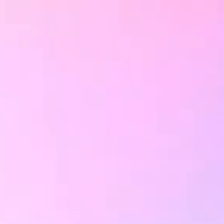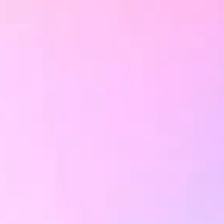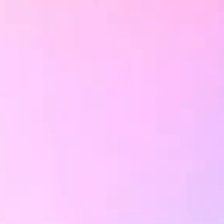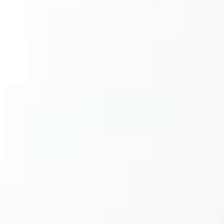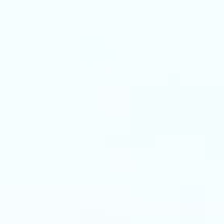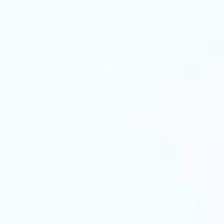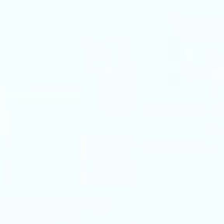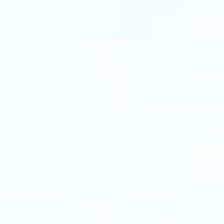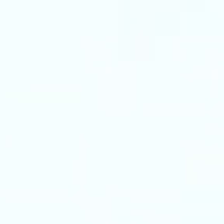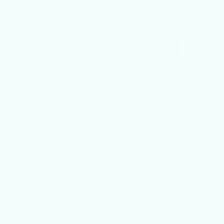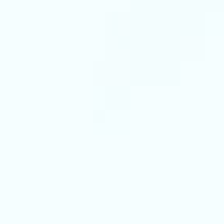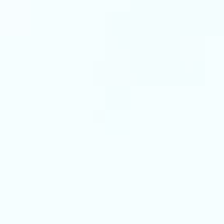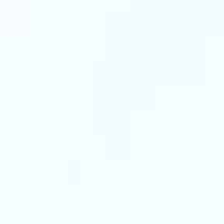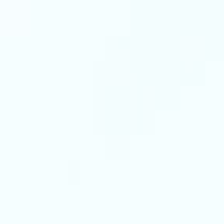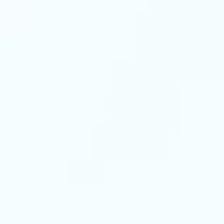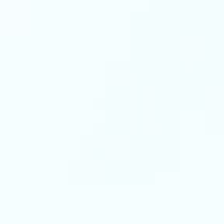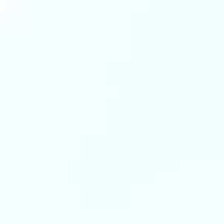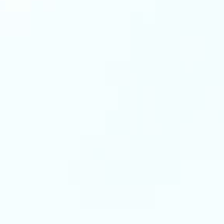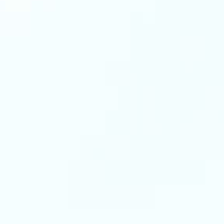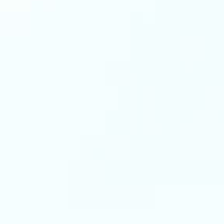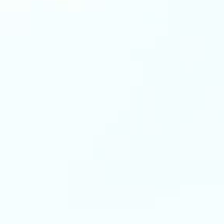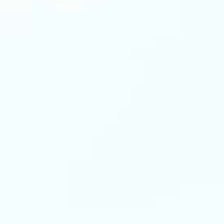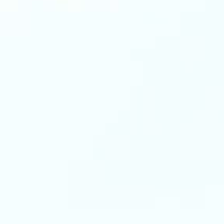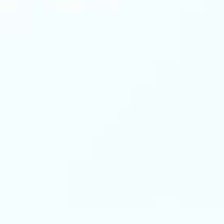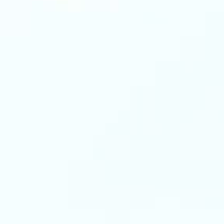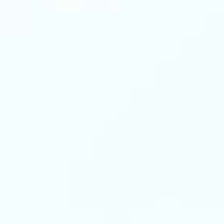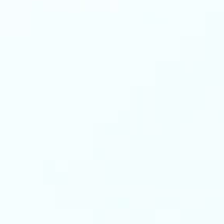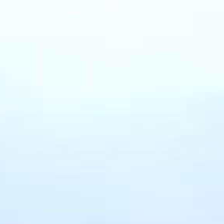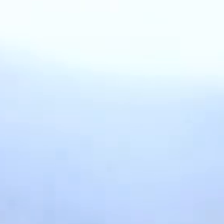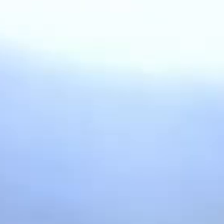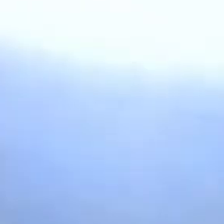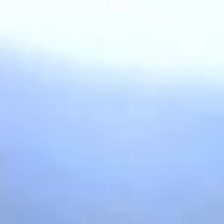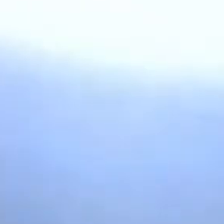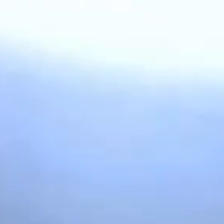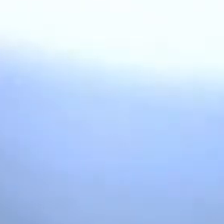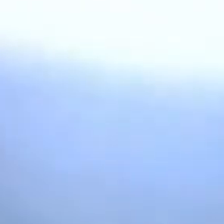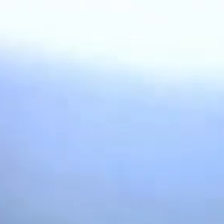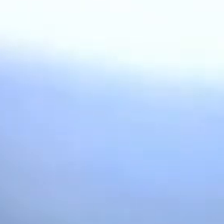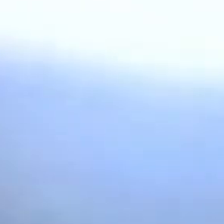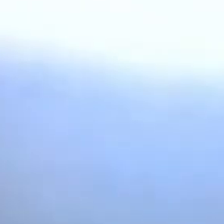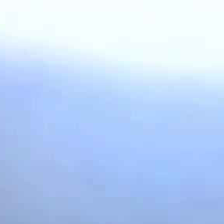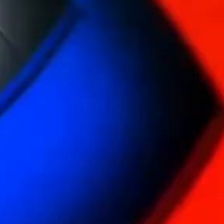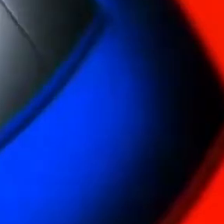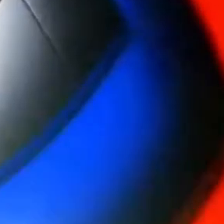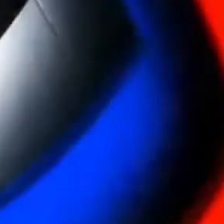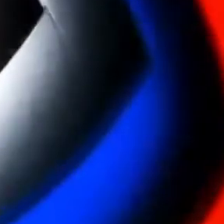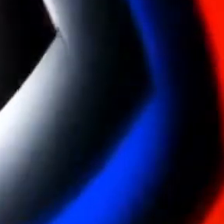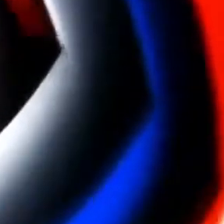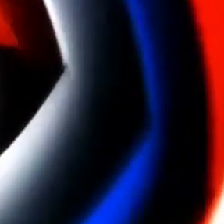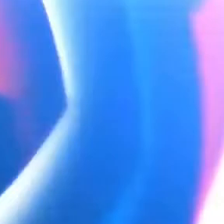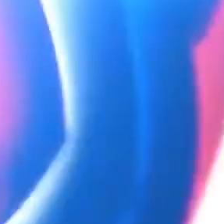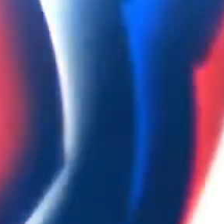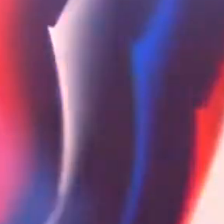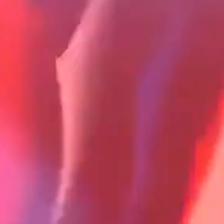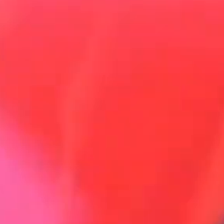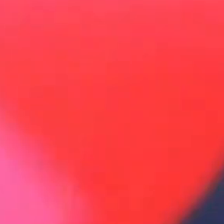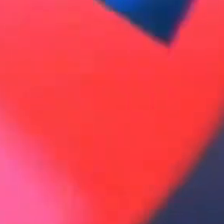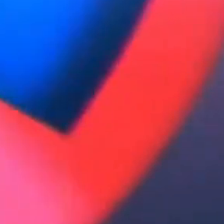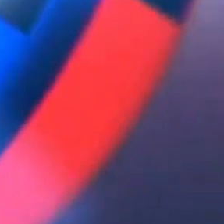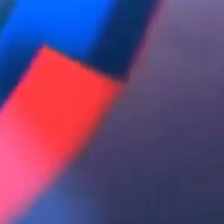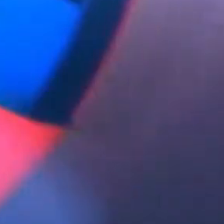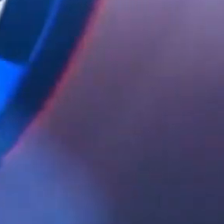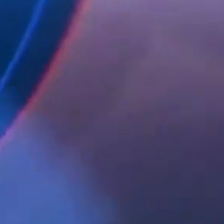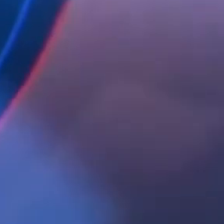KUTV, in conjunction with Kenyatta University Funeral Home, is now offering death announcements immediately following our news bulletins